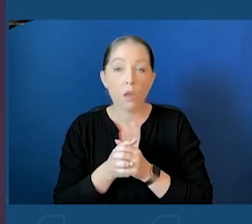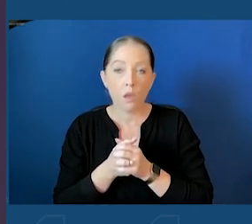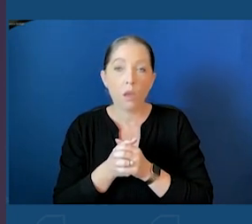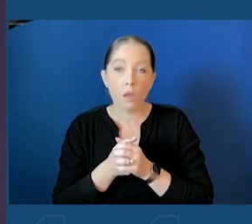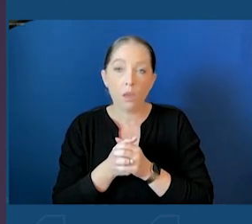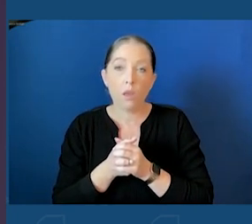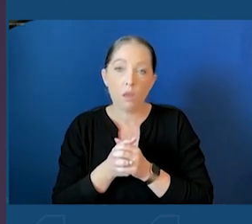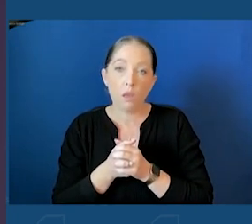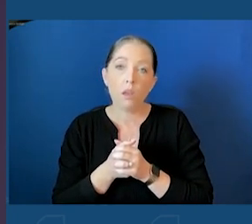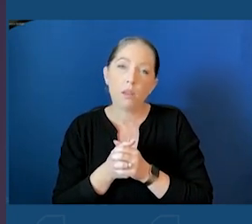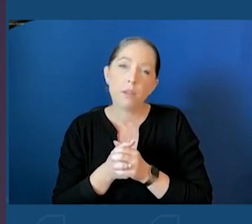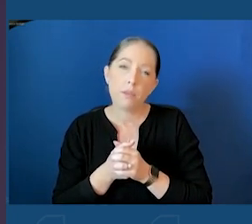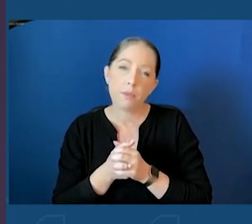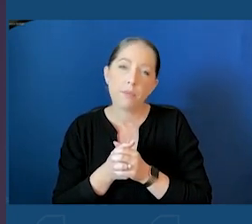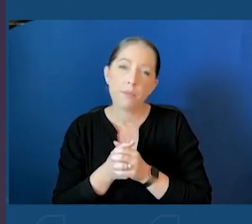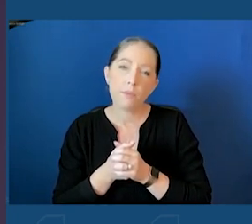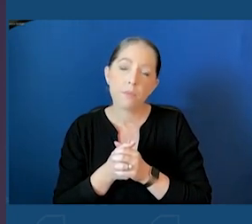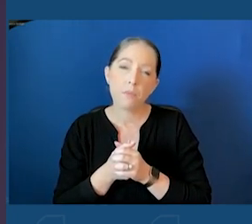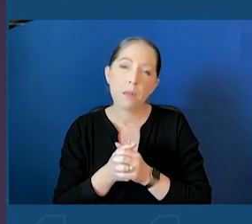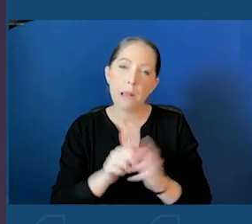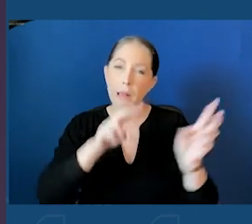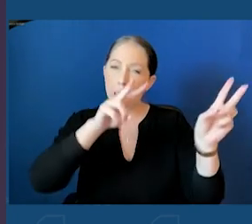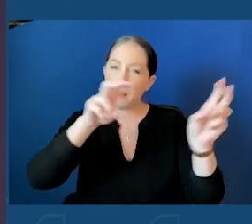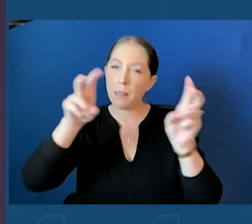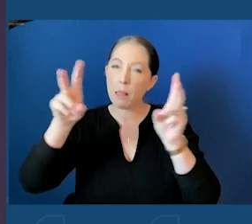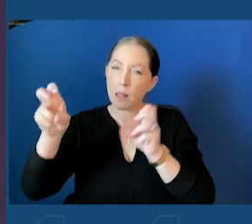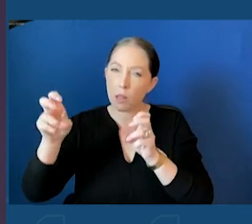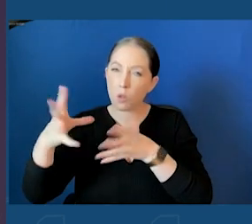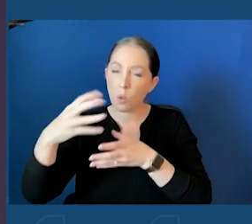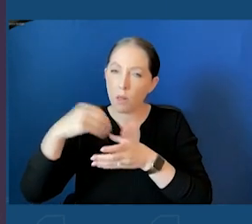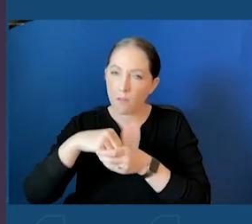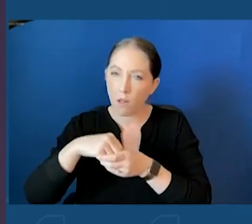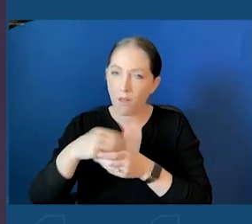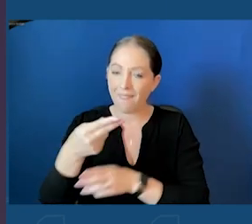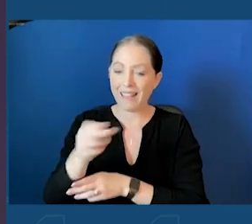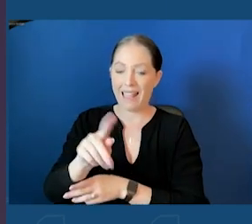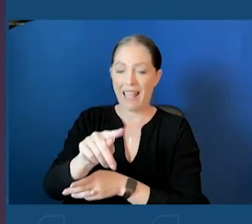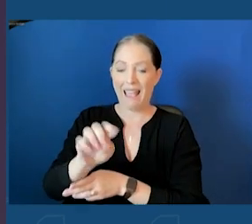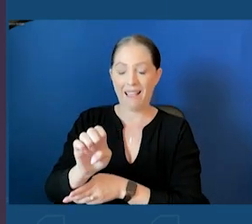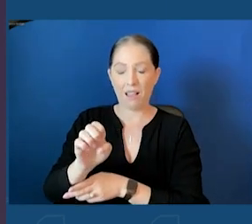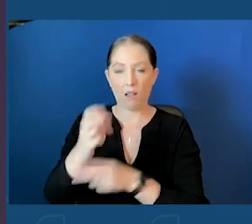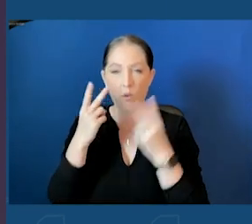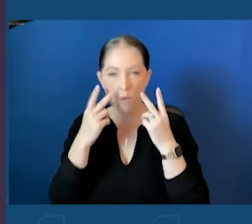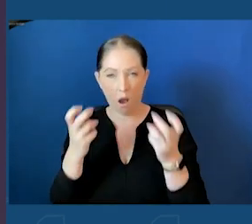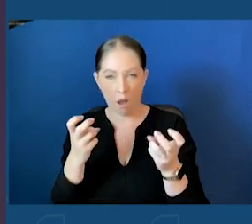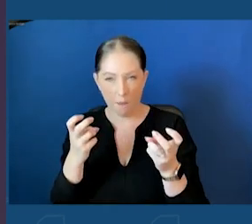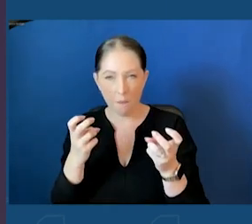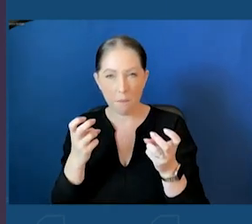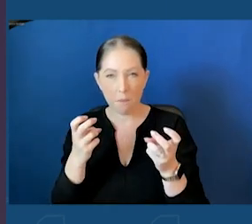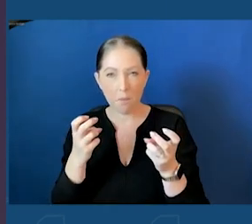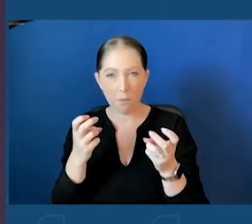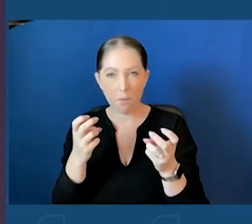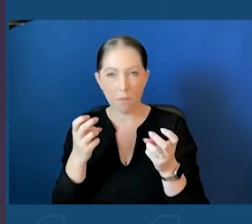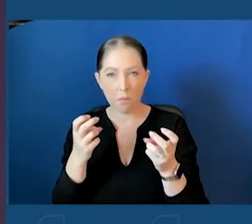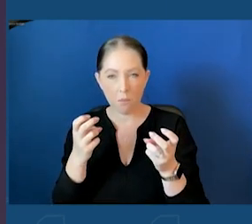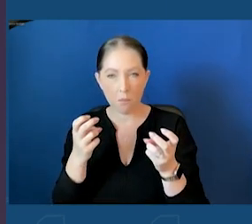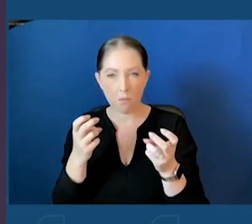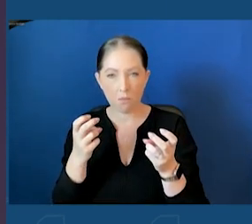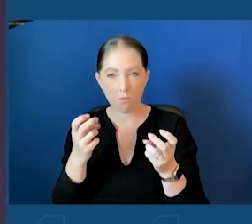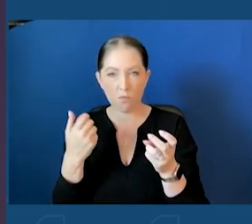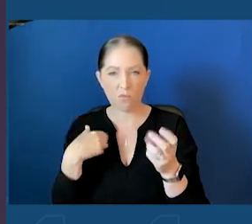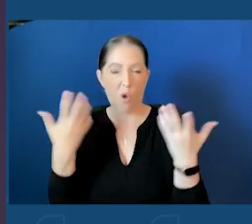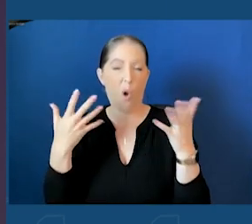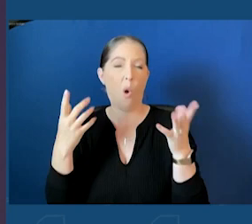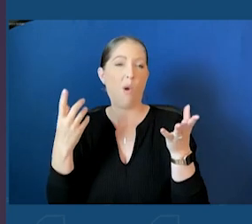The issue involved hate crimes. And as has been said today,